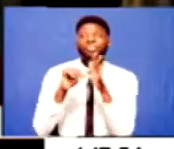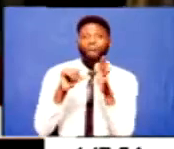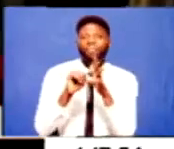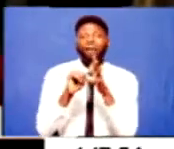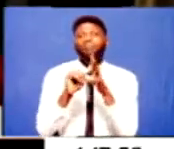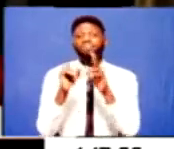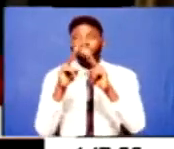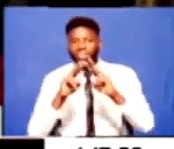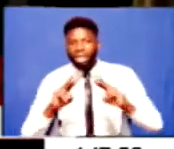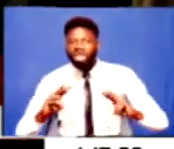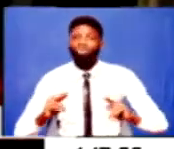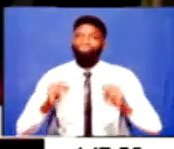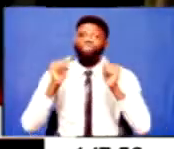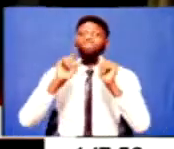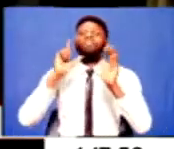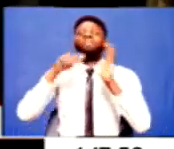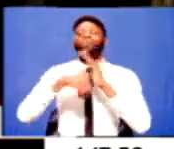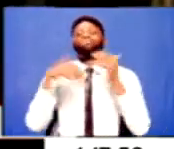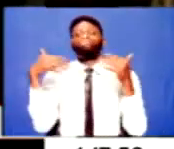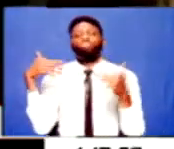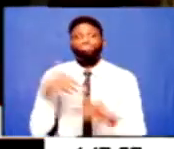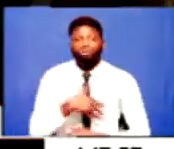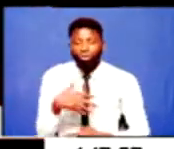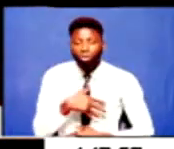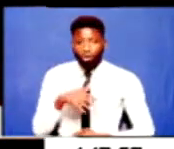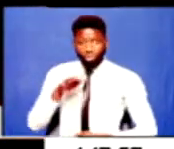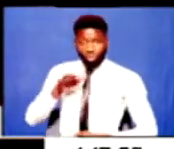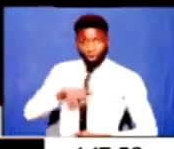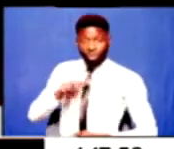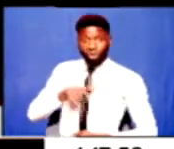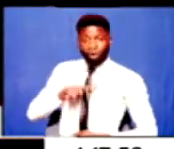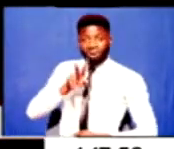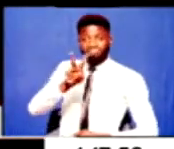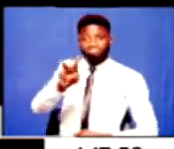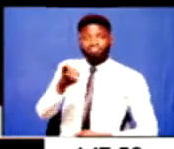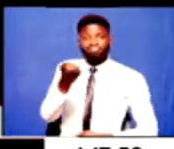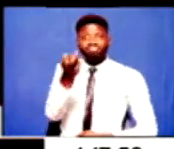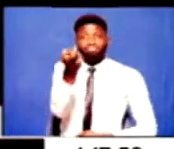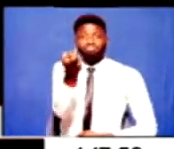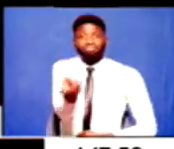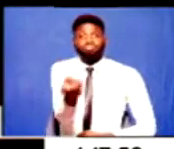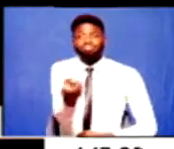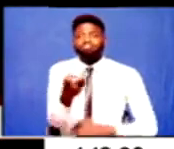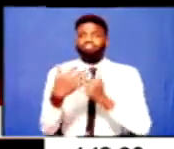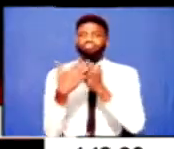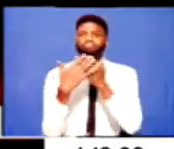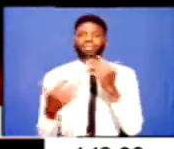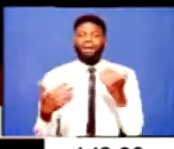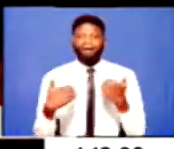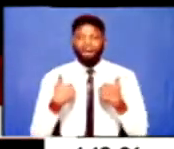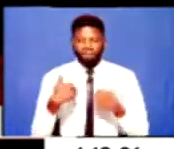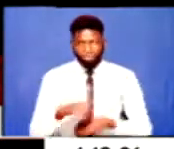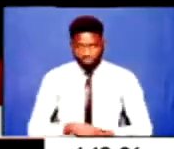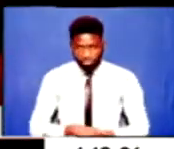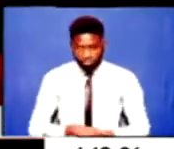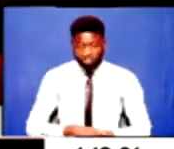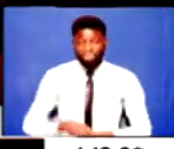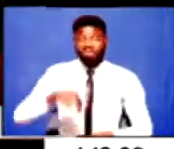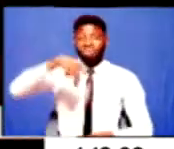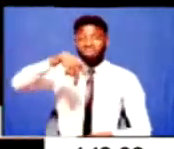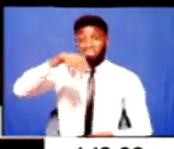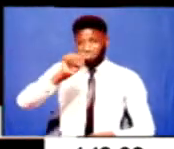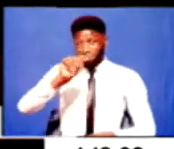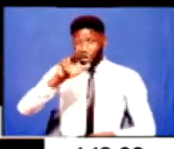find the woman's body lying in a pool of blood. The neighbors allege that Ochieng unsuccessfully tried to take his own